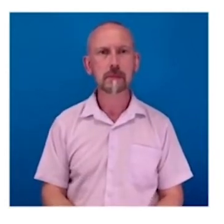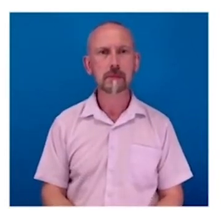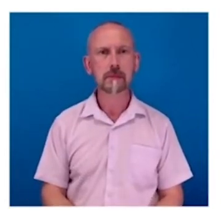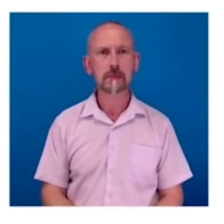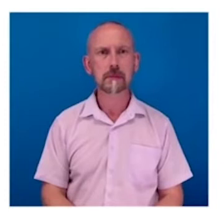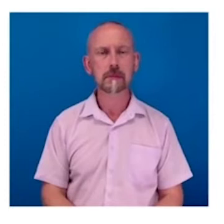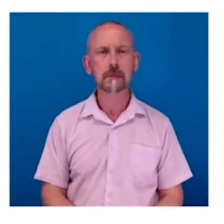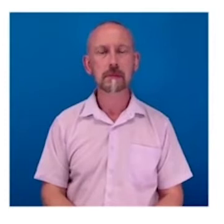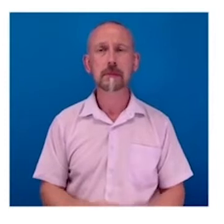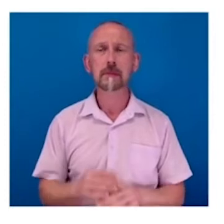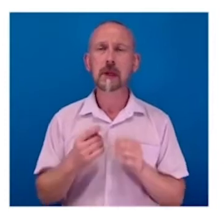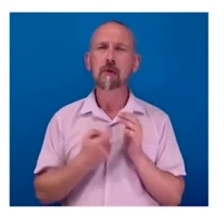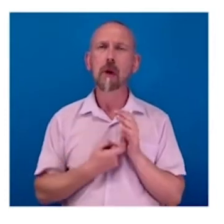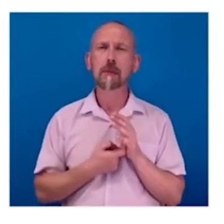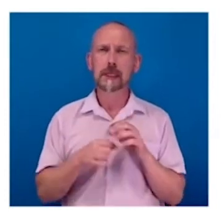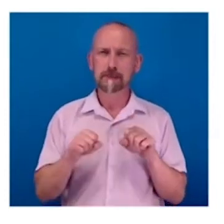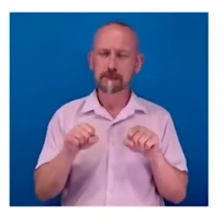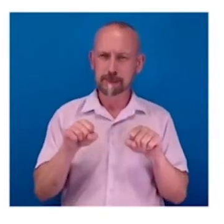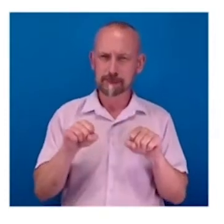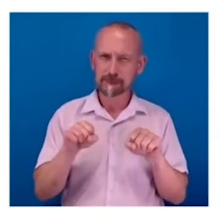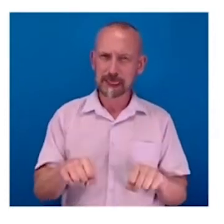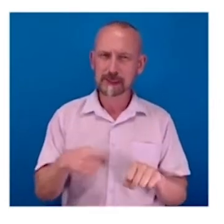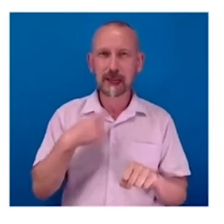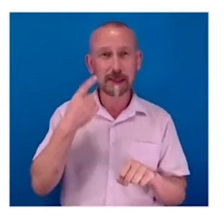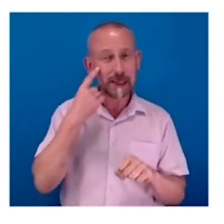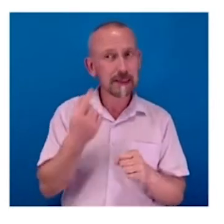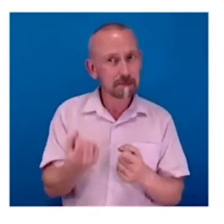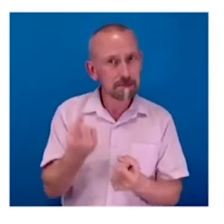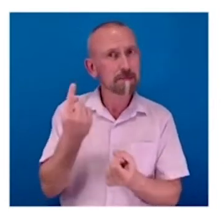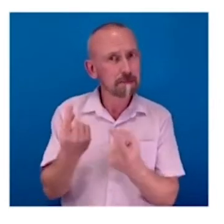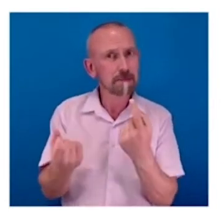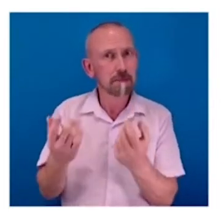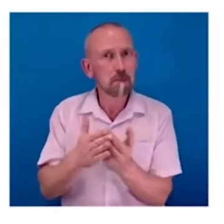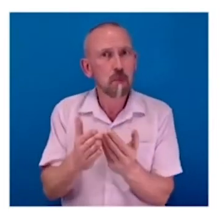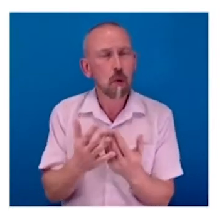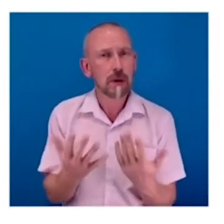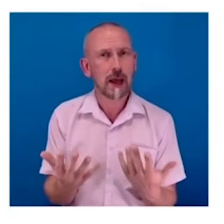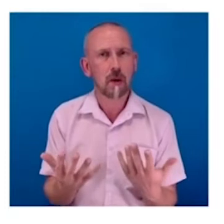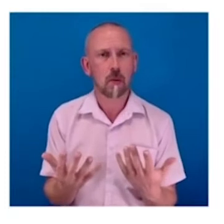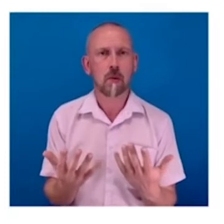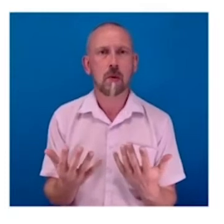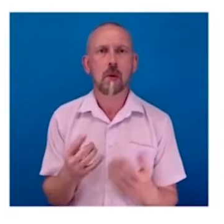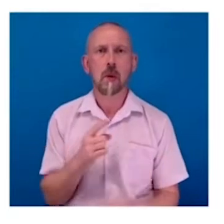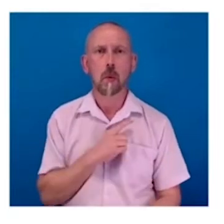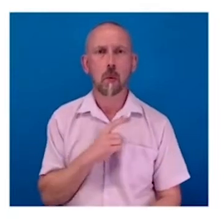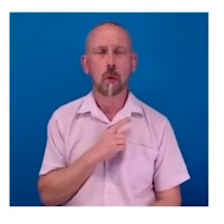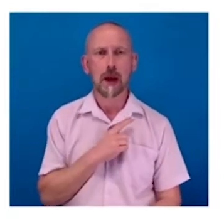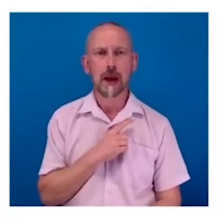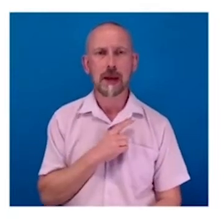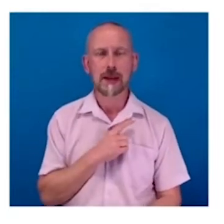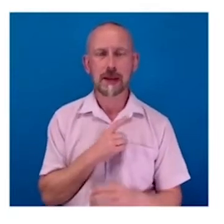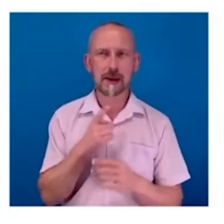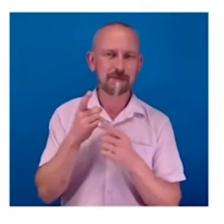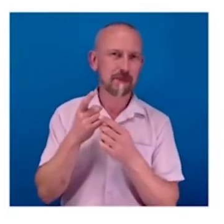that we're seeing a huge appetite for, because there is this enormous and widespread recognition that digital is